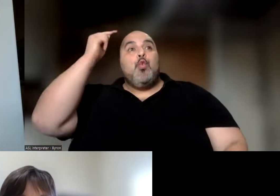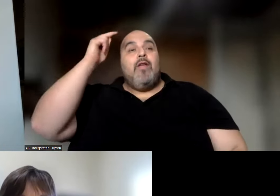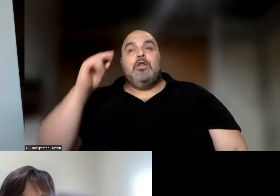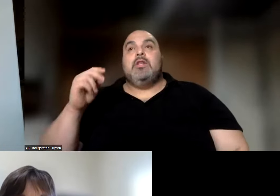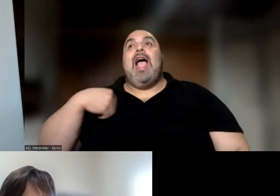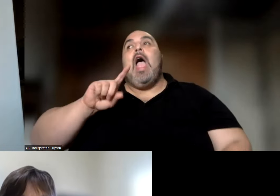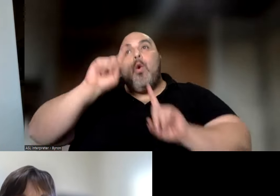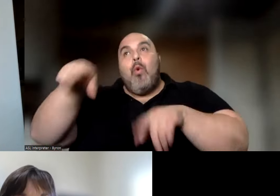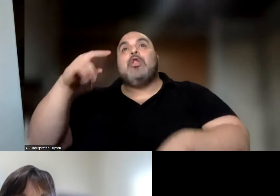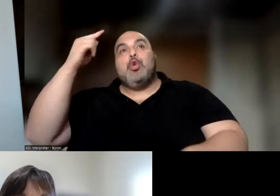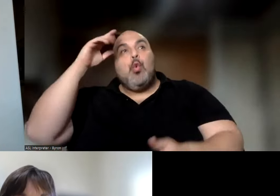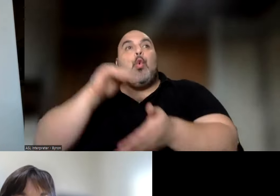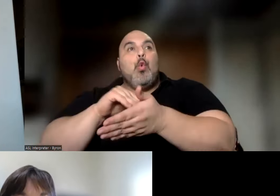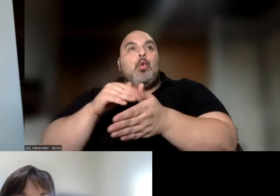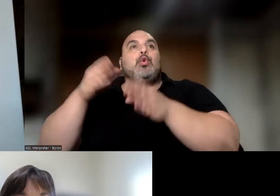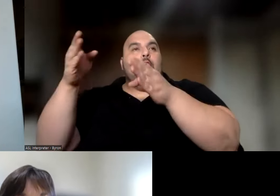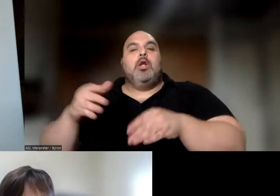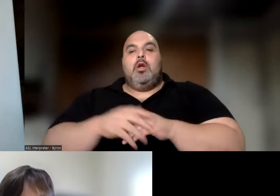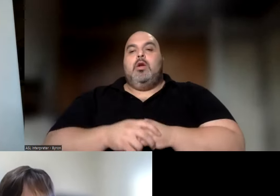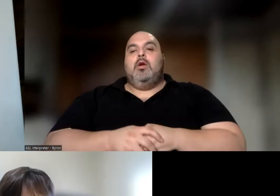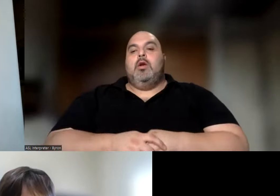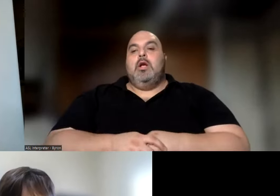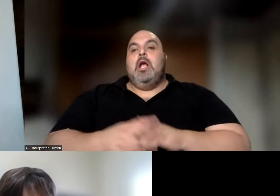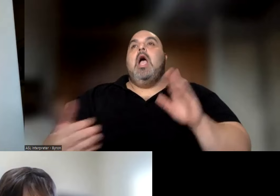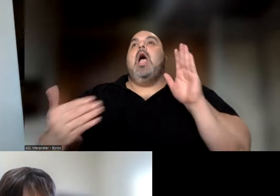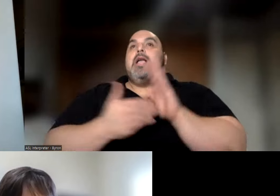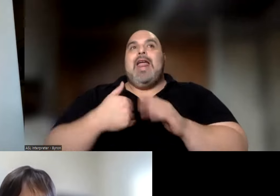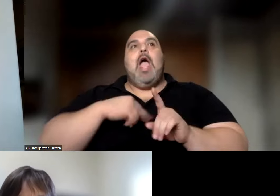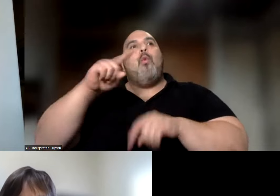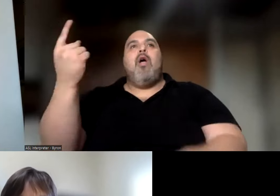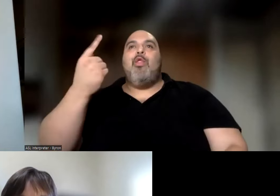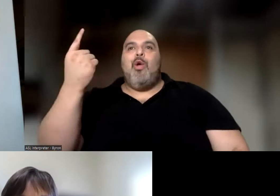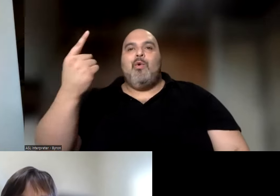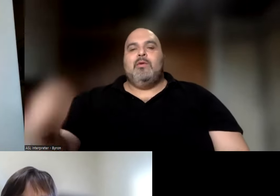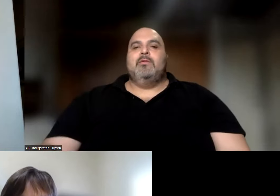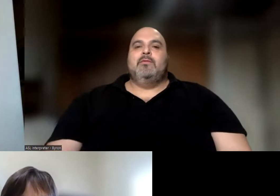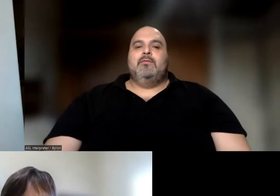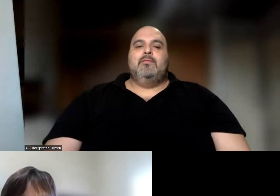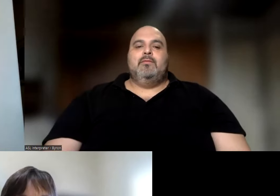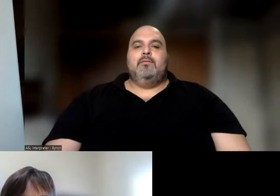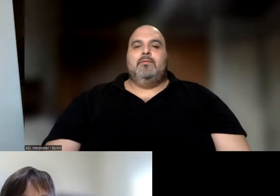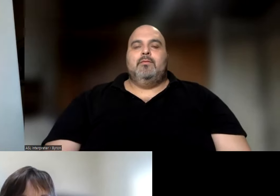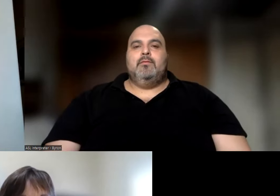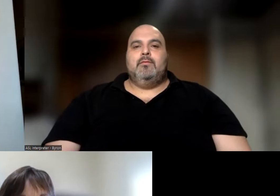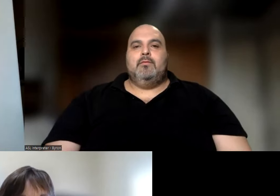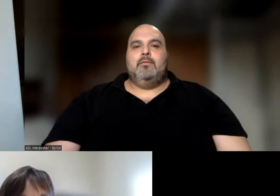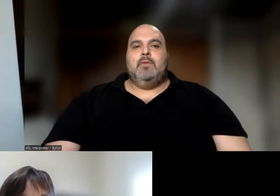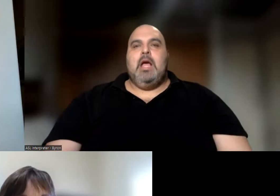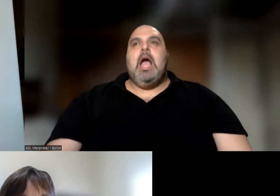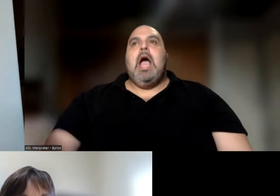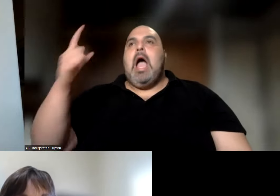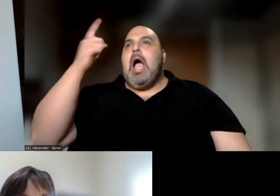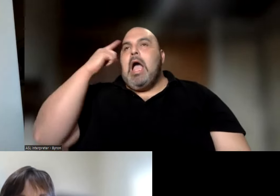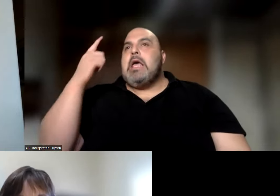I did go to the neurologist. And again, I went alone. And I think that there's got